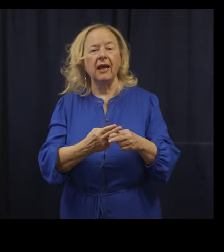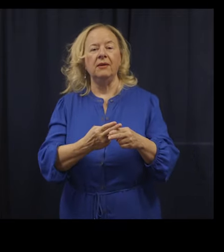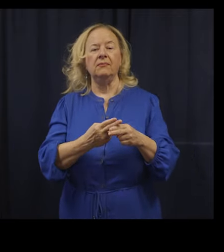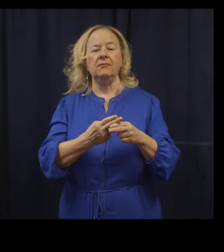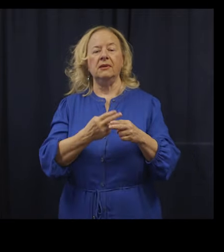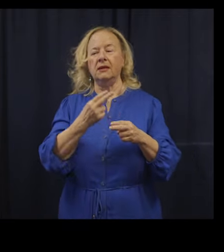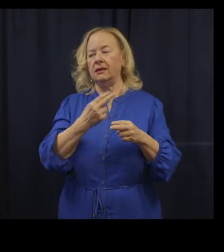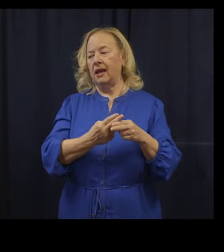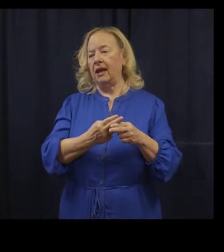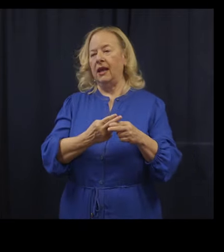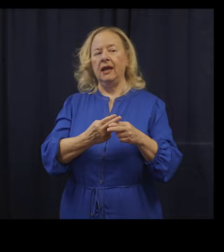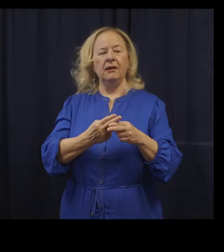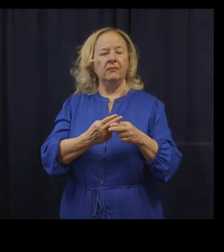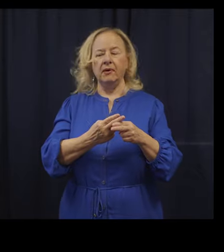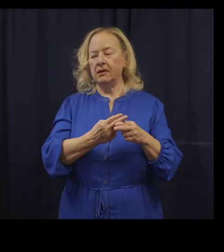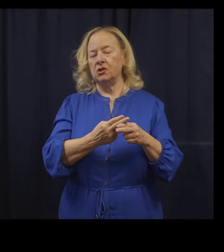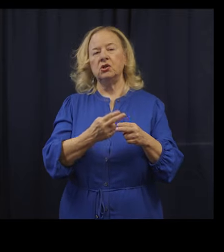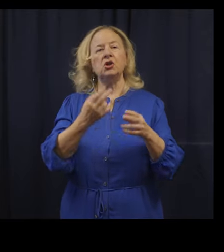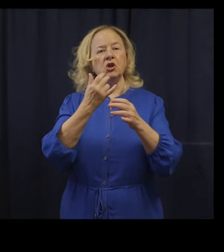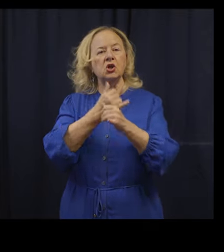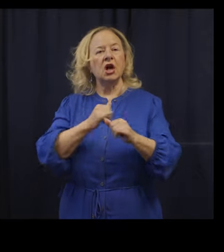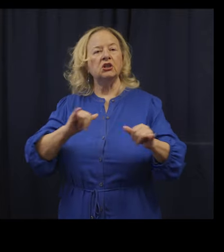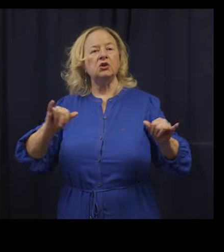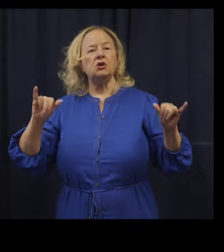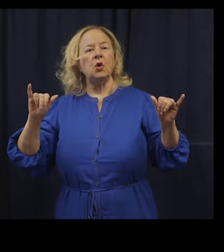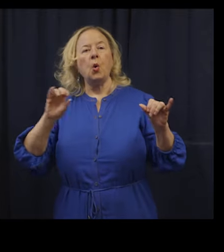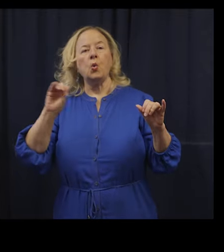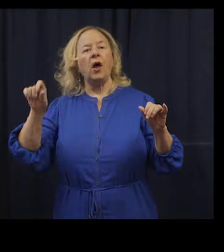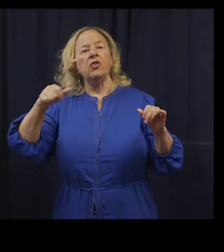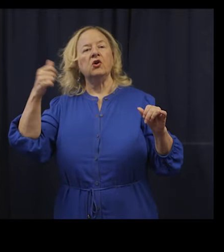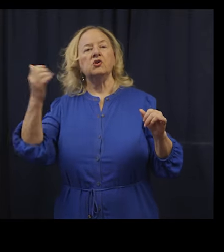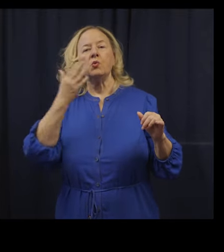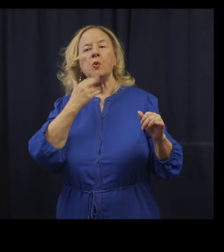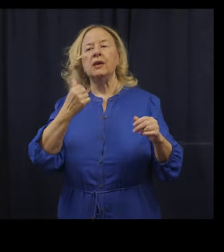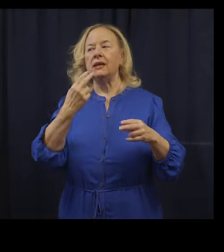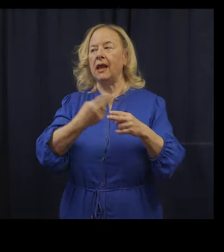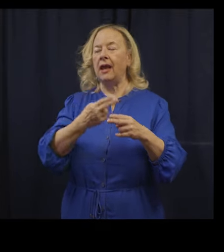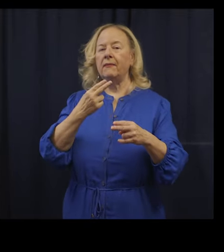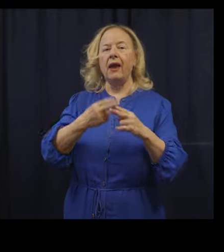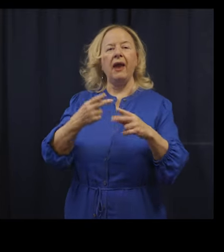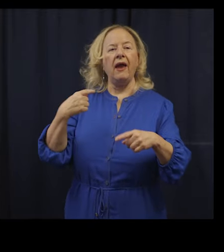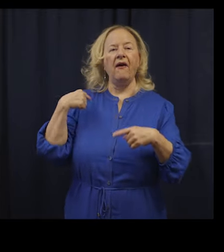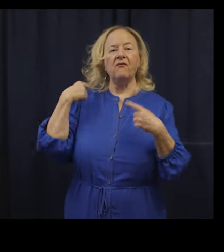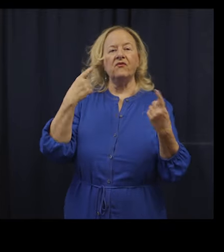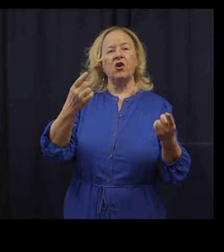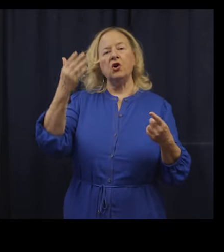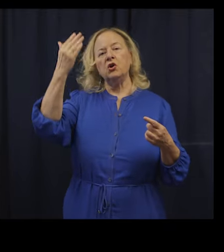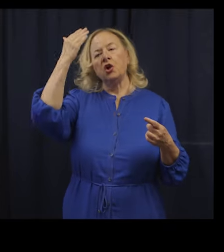Sweeter name have I